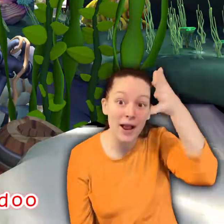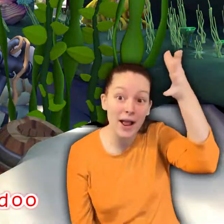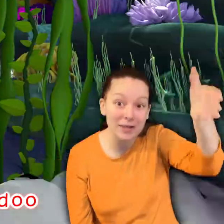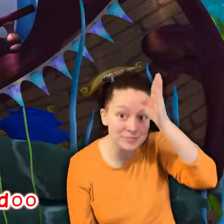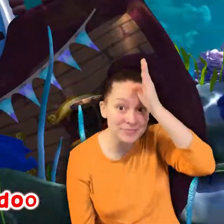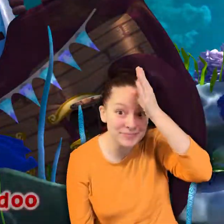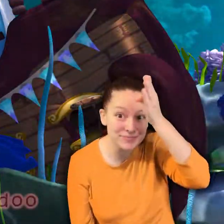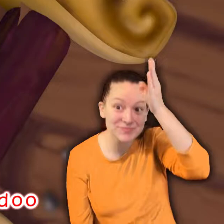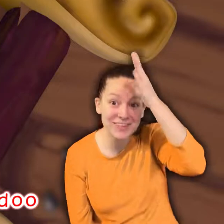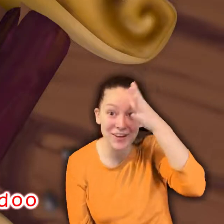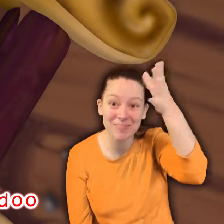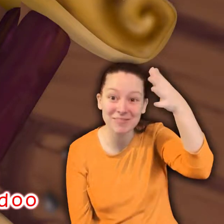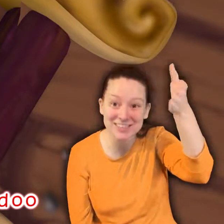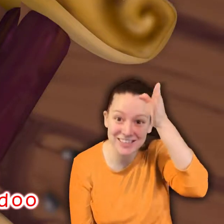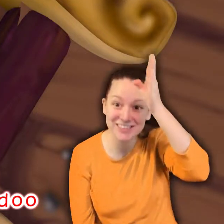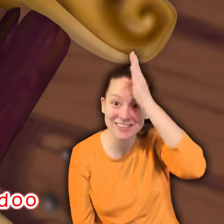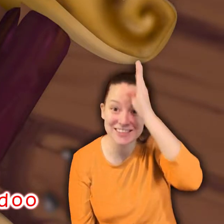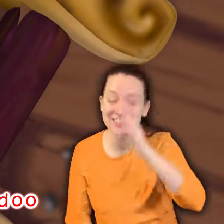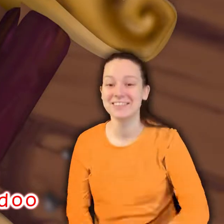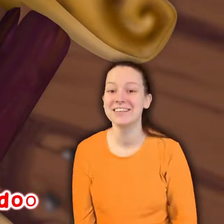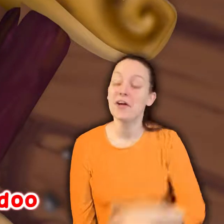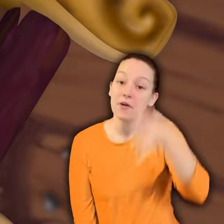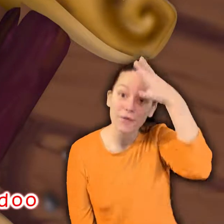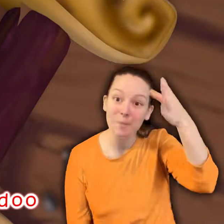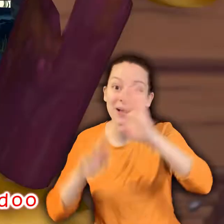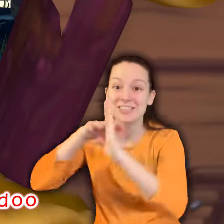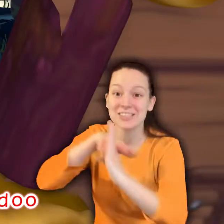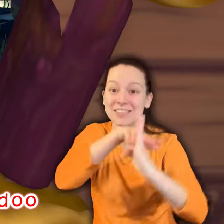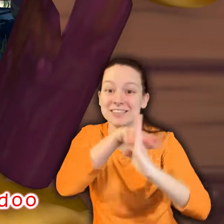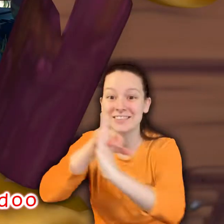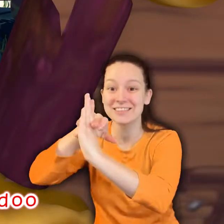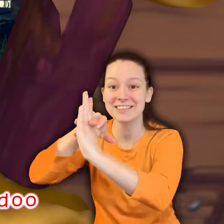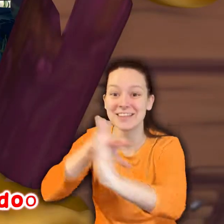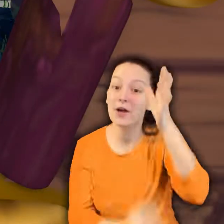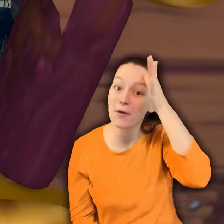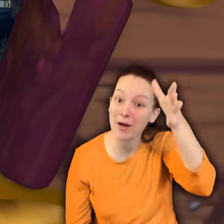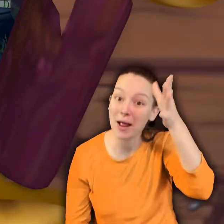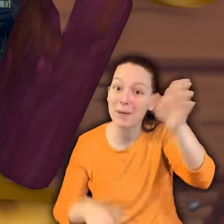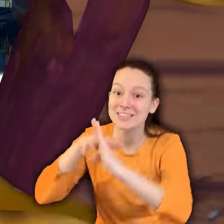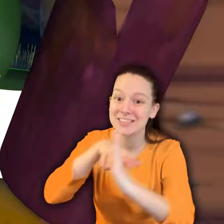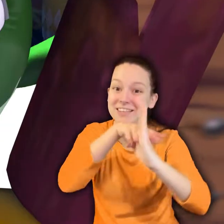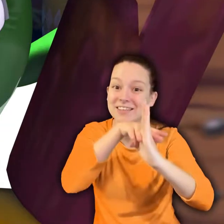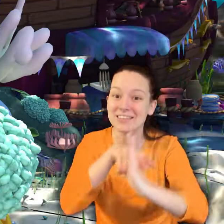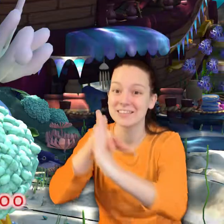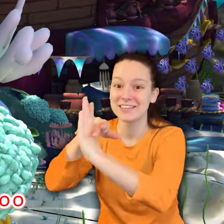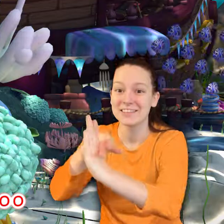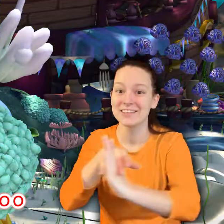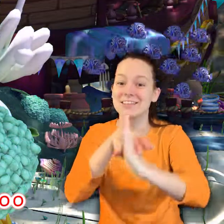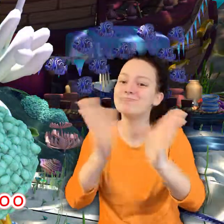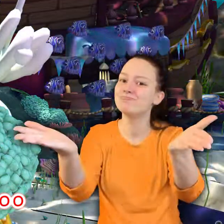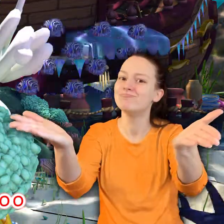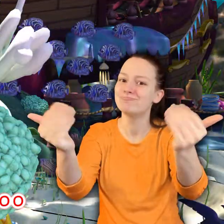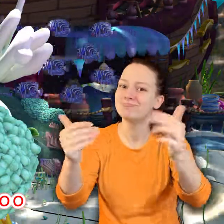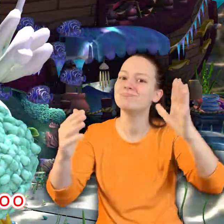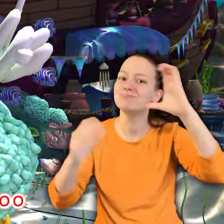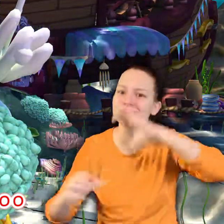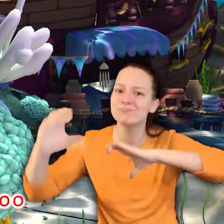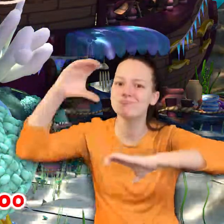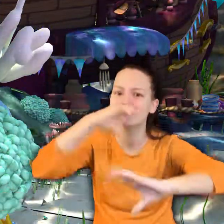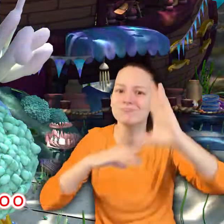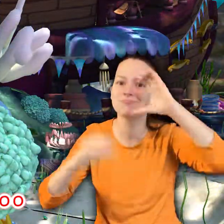shark. Grandpa shark. Grandpa shark. Grandpa shark. Let's go